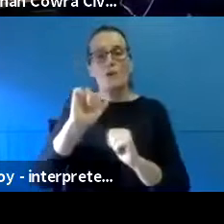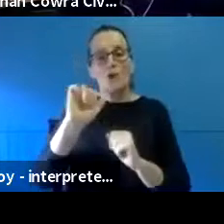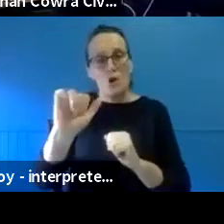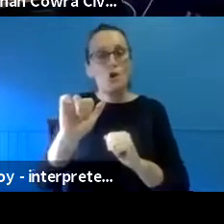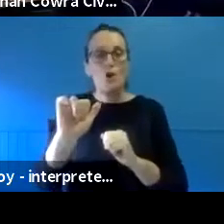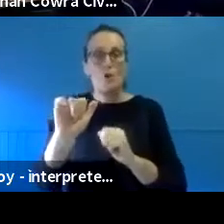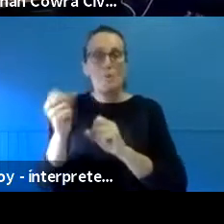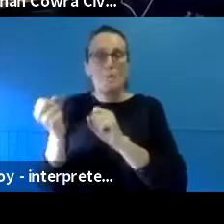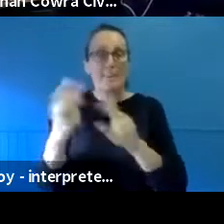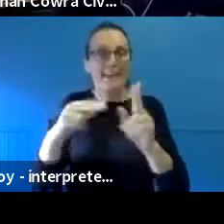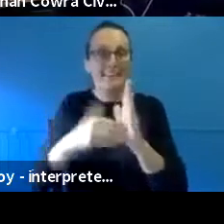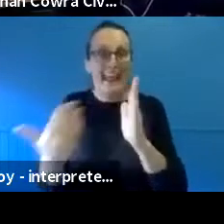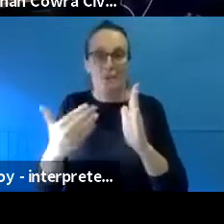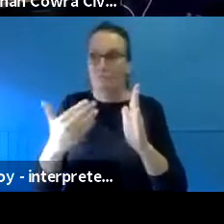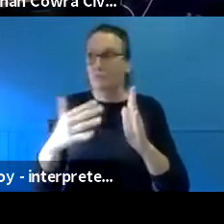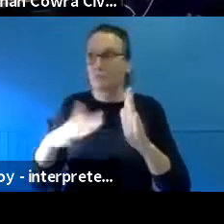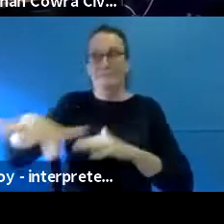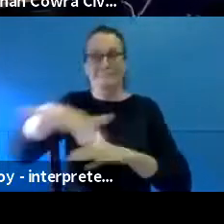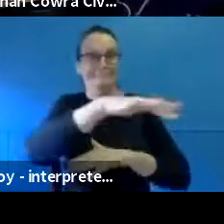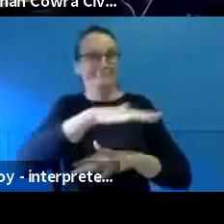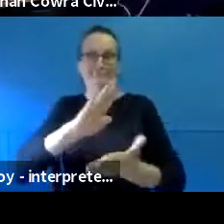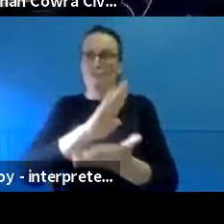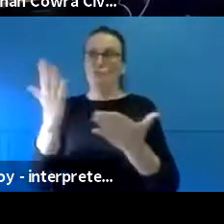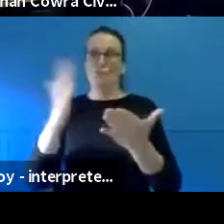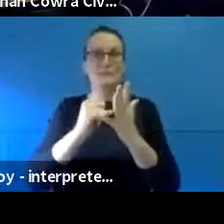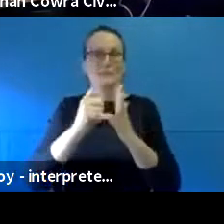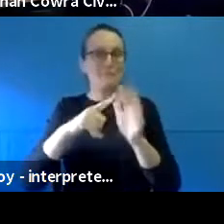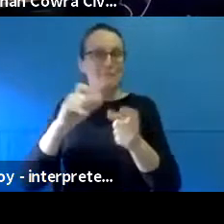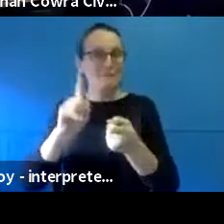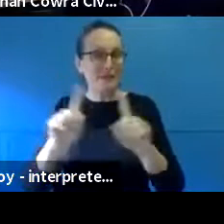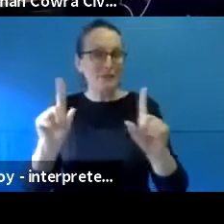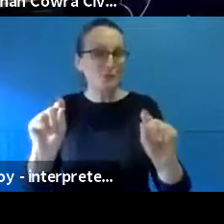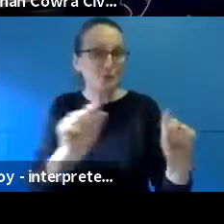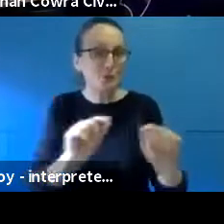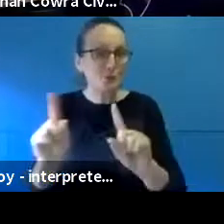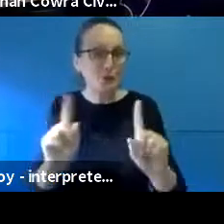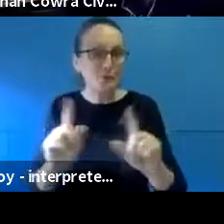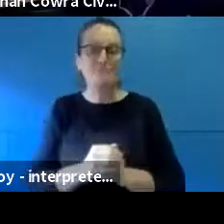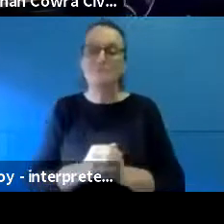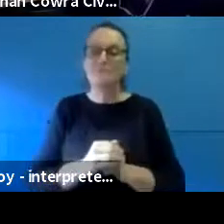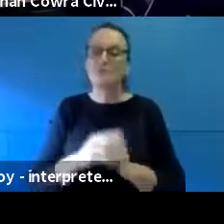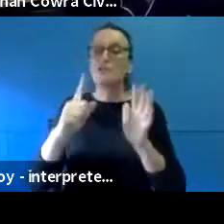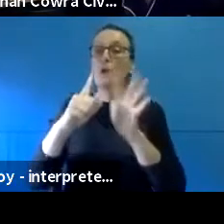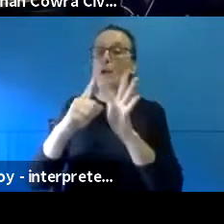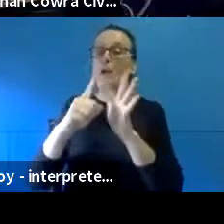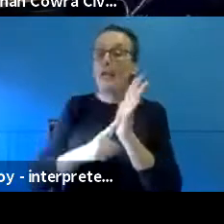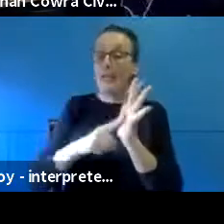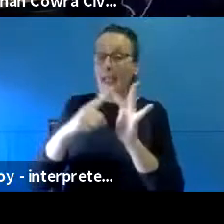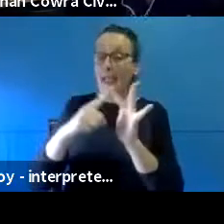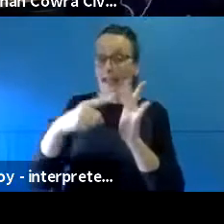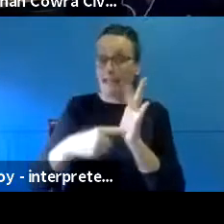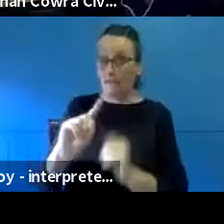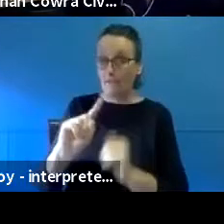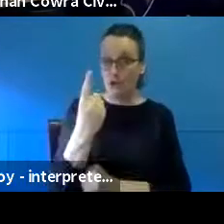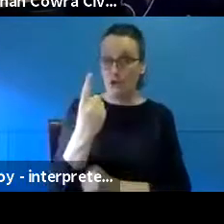and how she's addressing that in this time of physical distancing. But Elliot, tell us a little bit about the networks